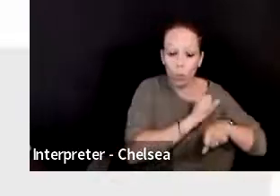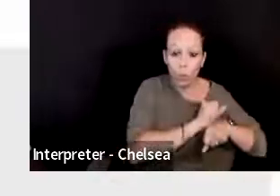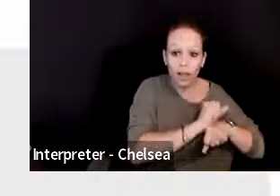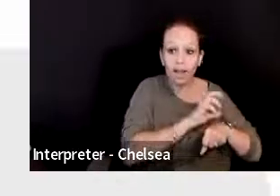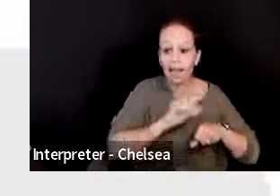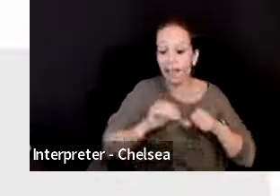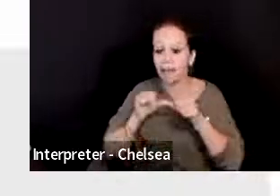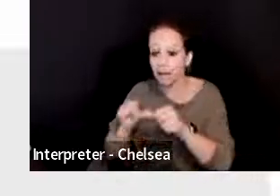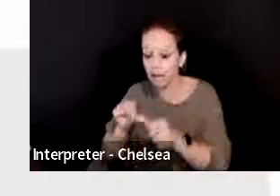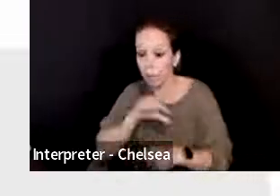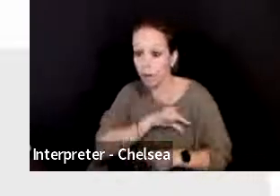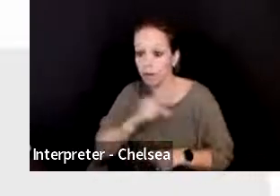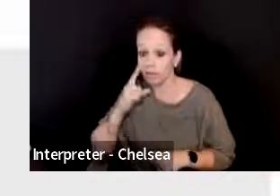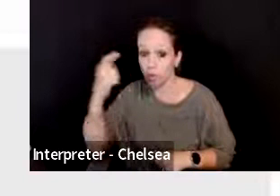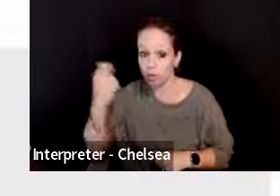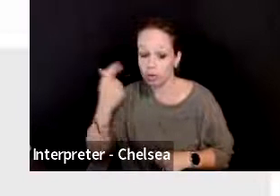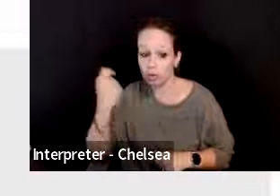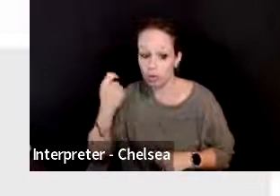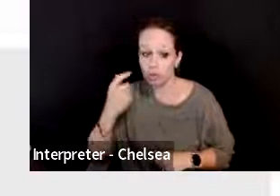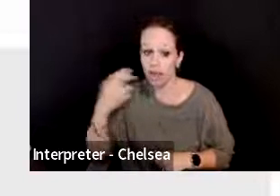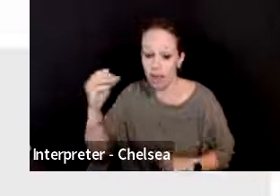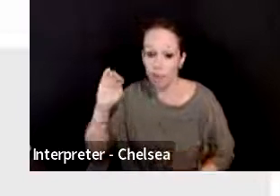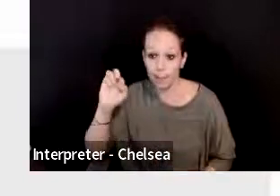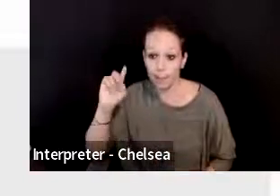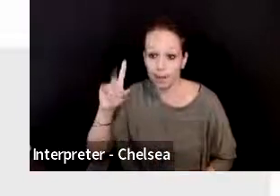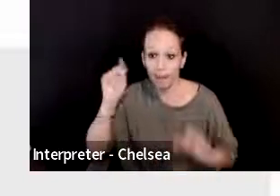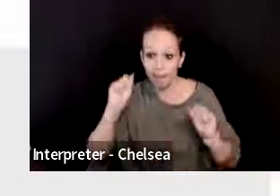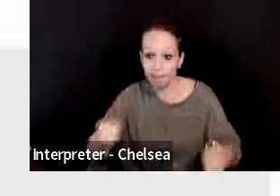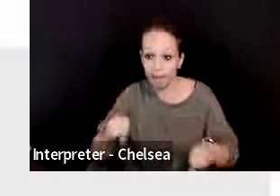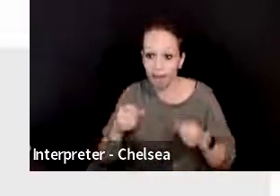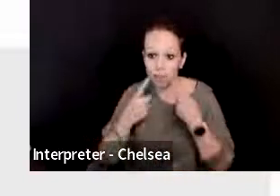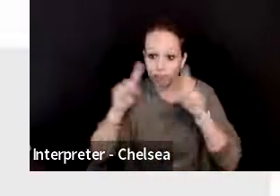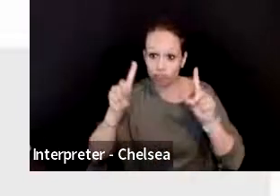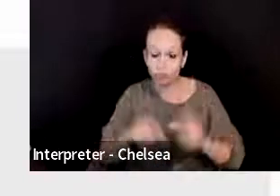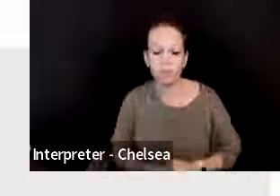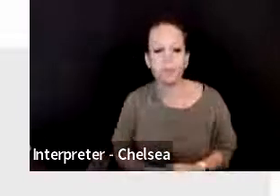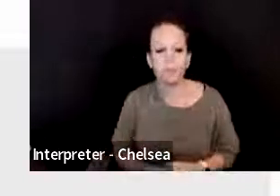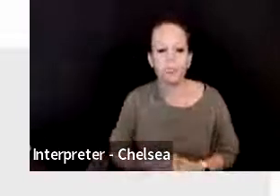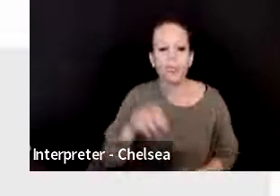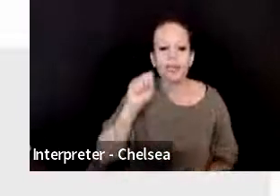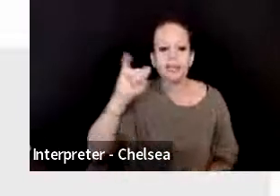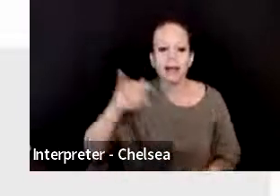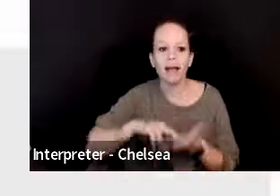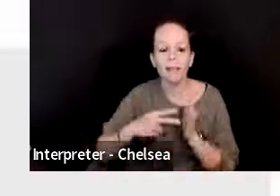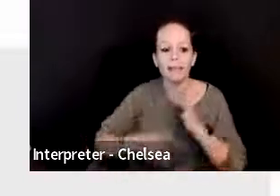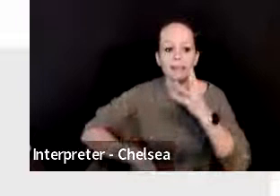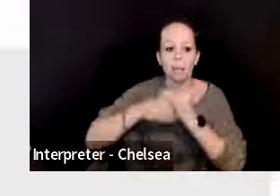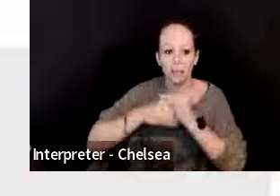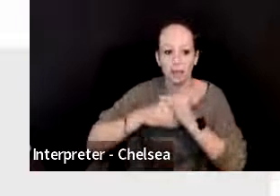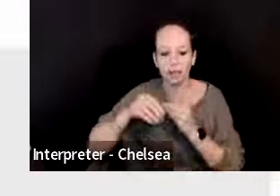an SSI cash payment and Medicaid can be compatible. SSI stands for Supplemental Security